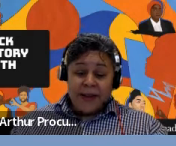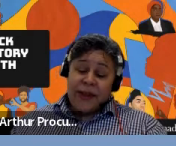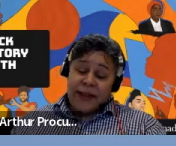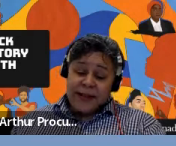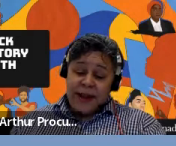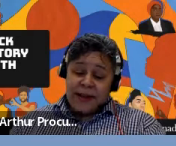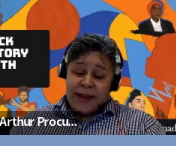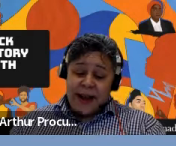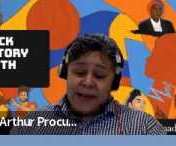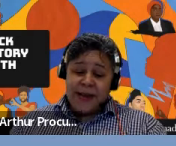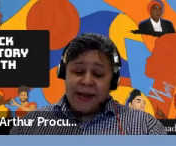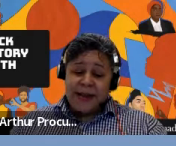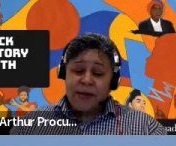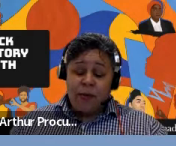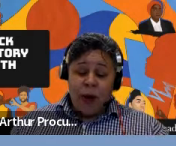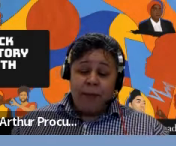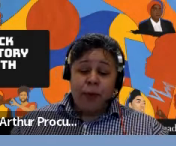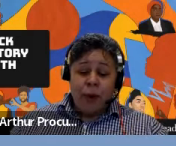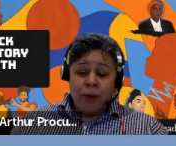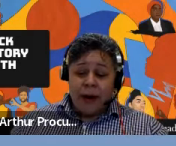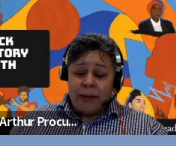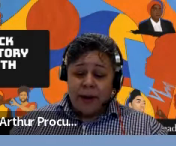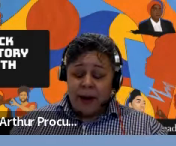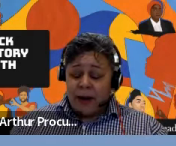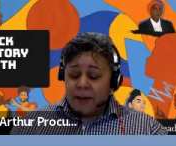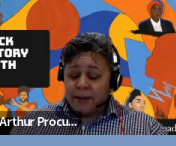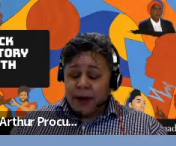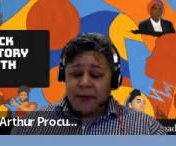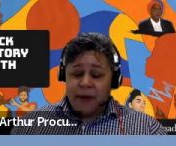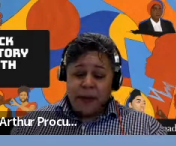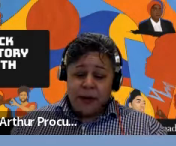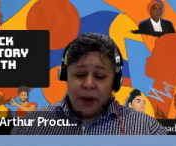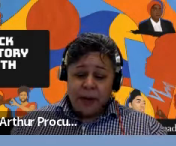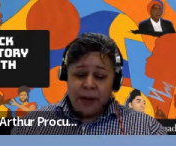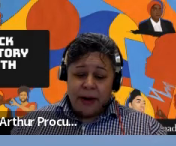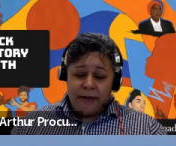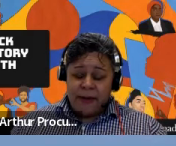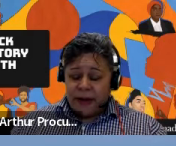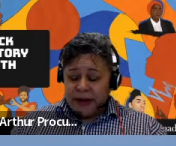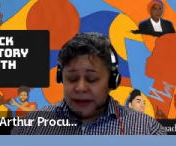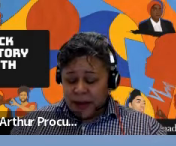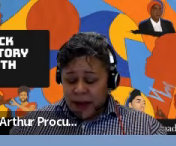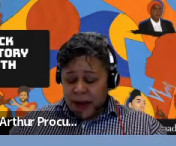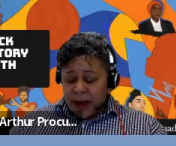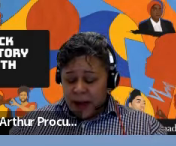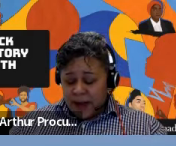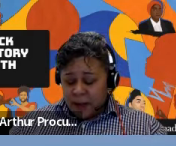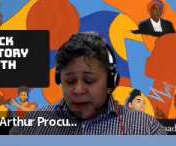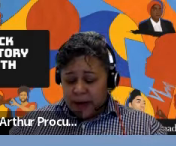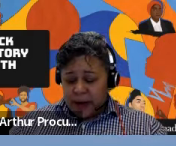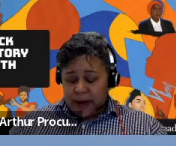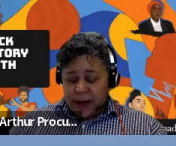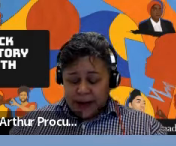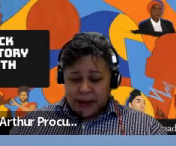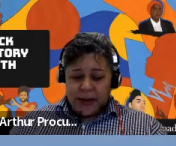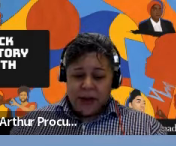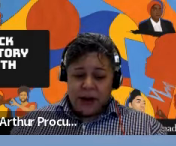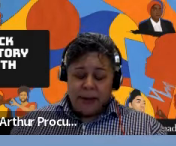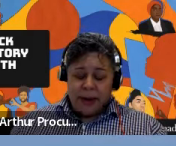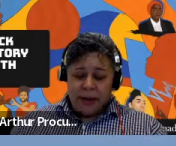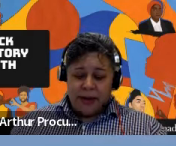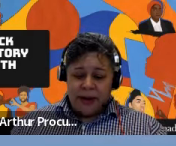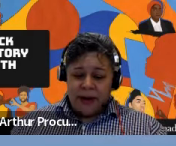Okay, so this slides, this is a program from the Department of Defense that we like